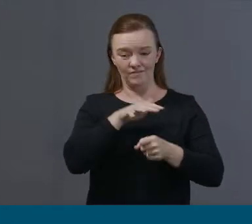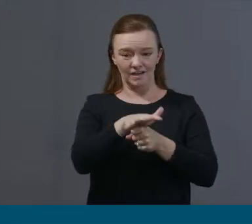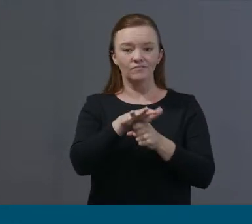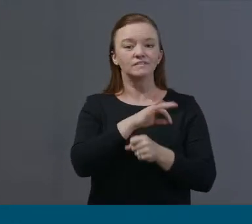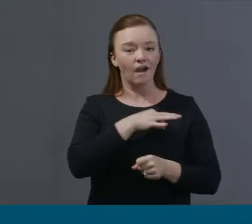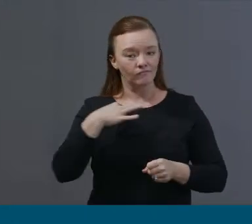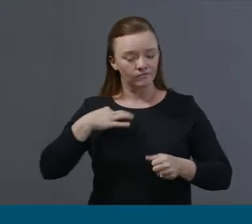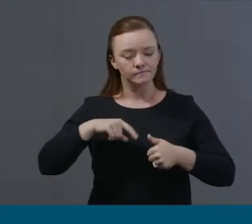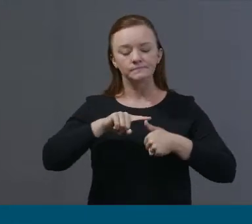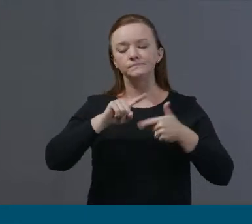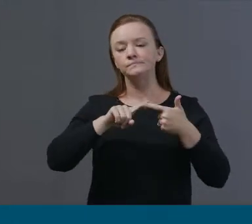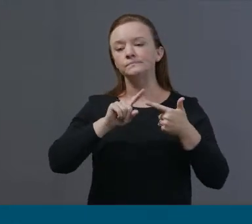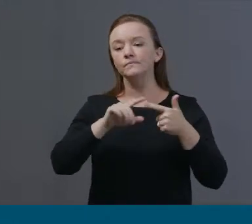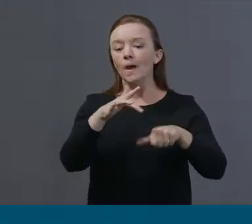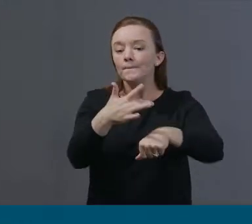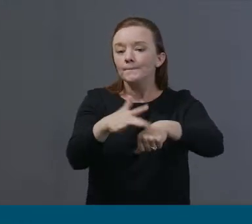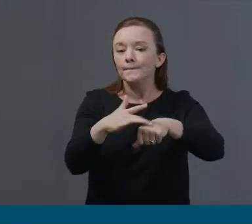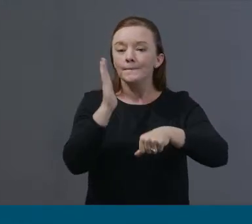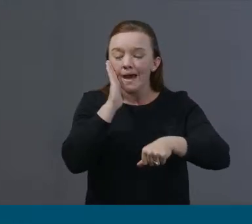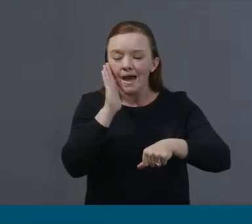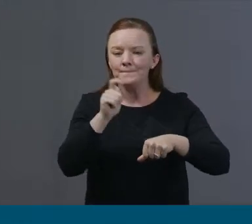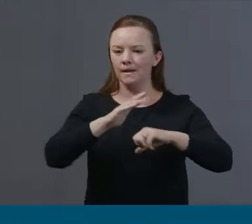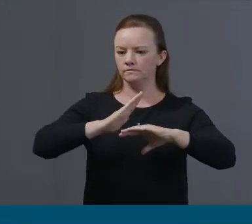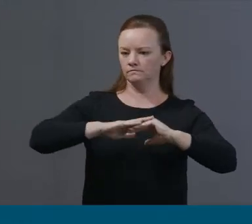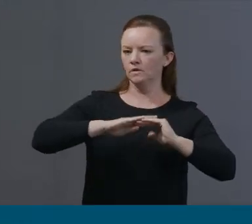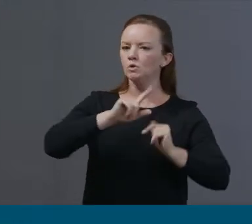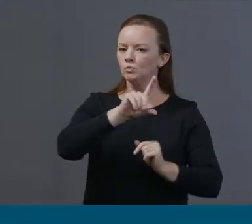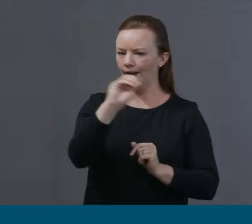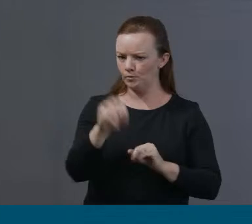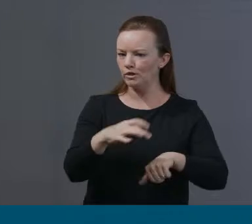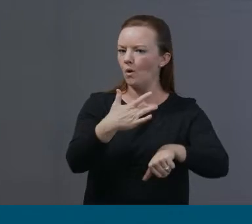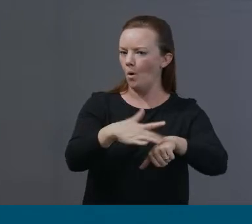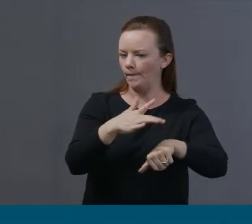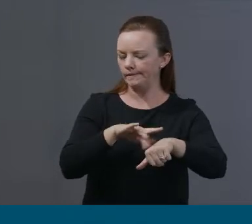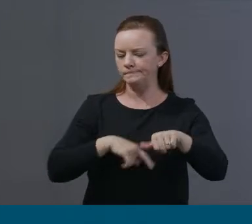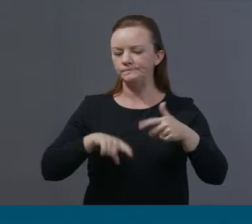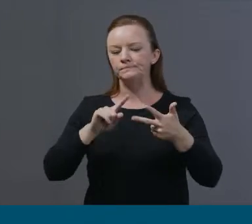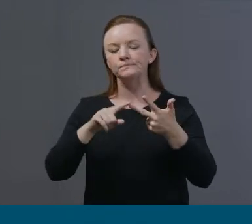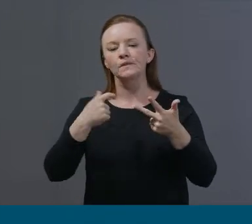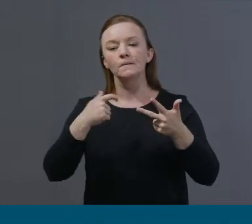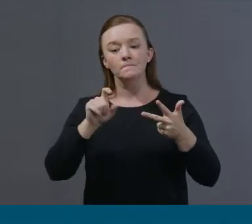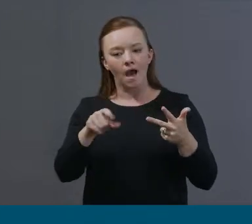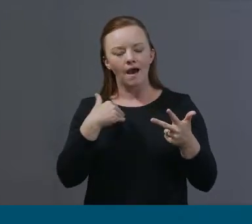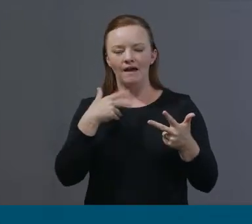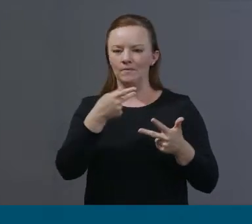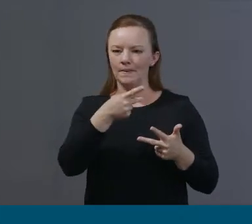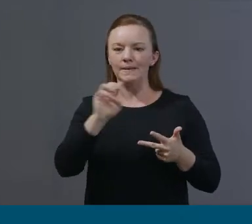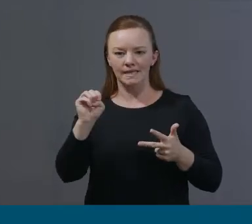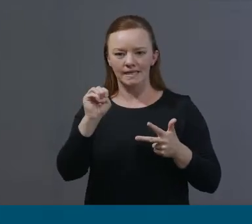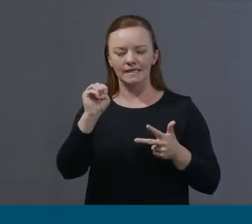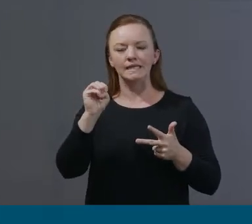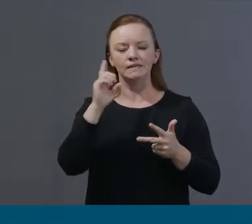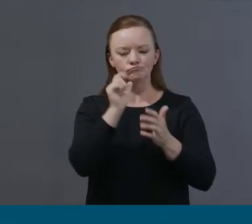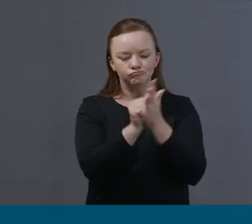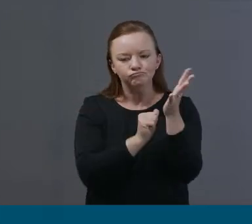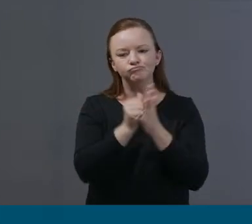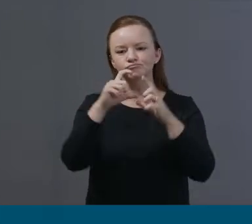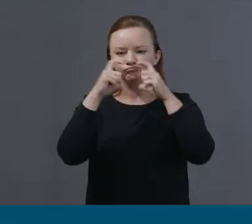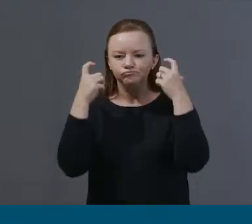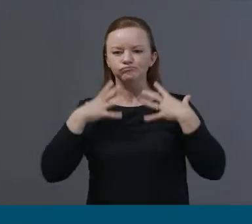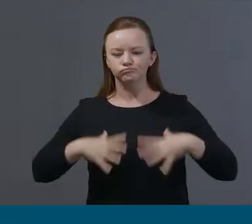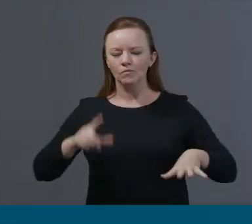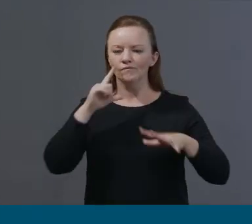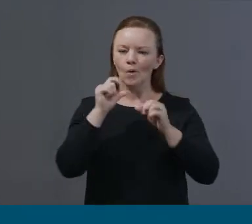beds. They need to maintain a greater than 14 days supply of PPE. They need to be testing patients and at-risk